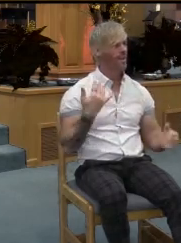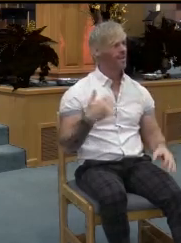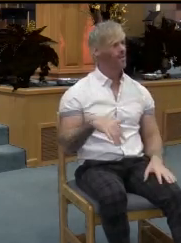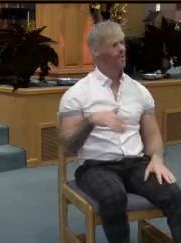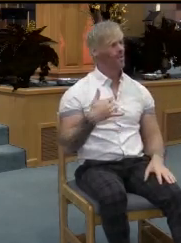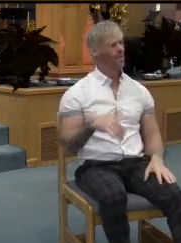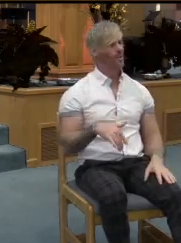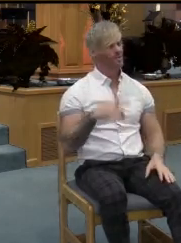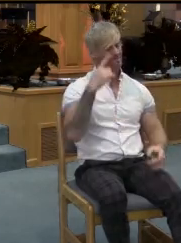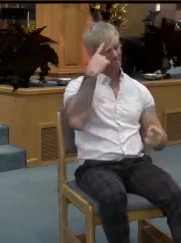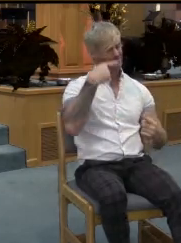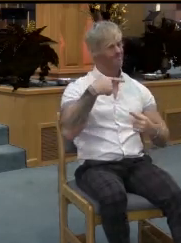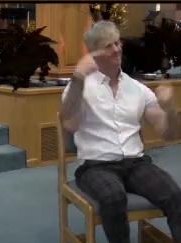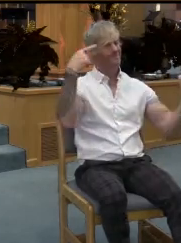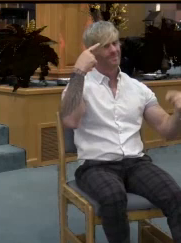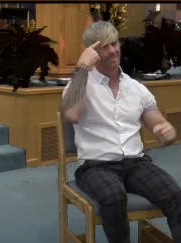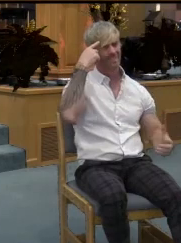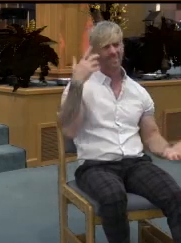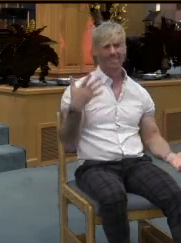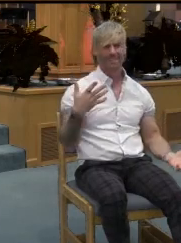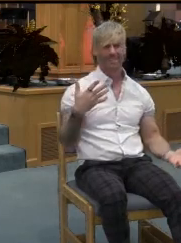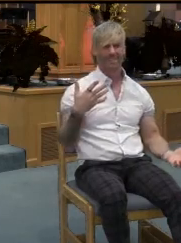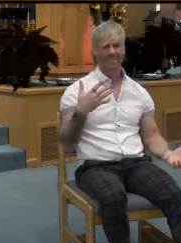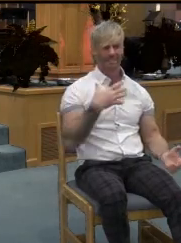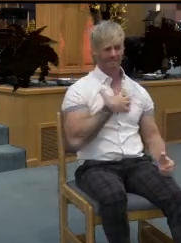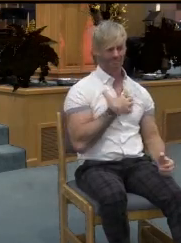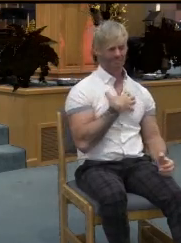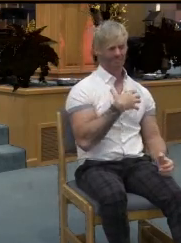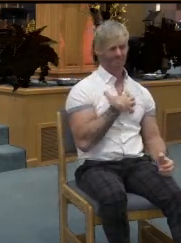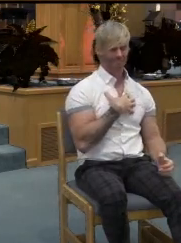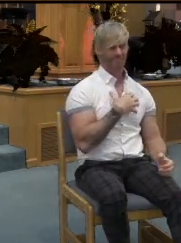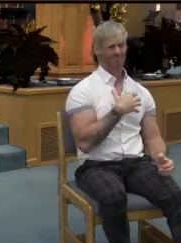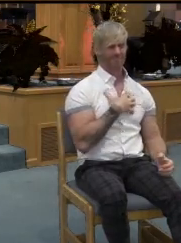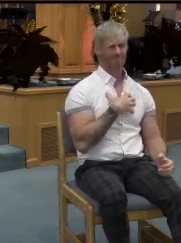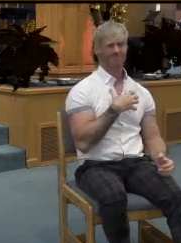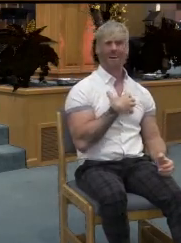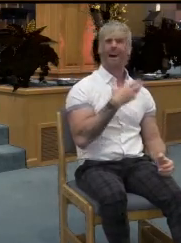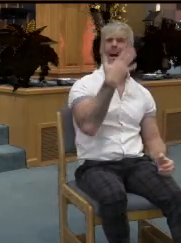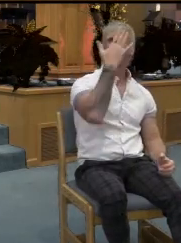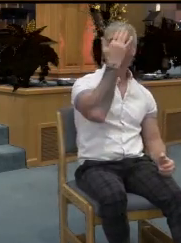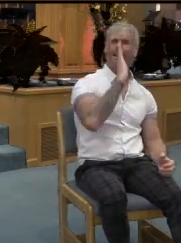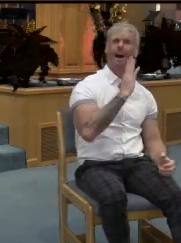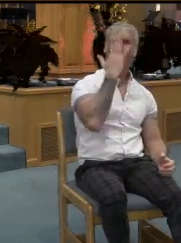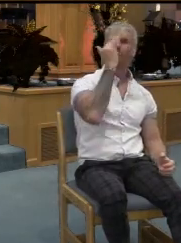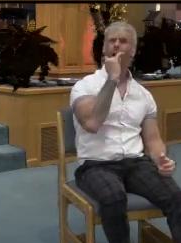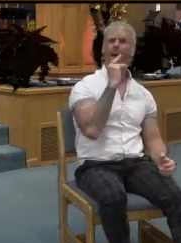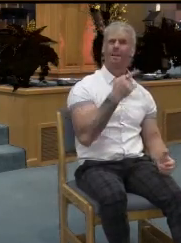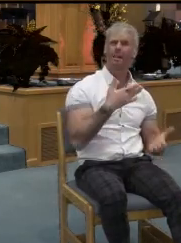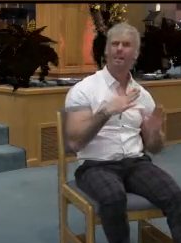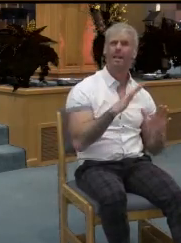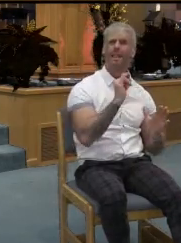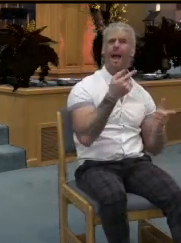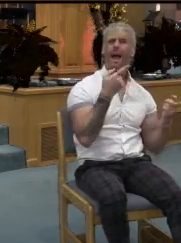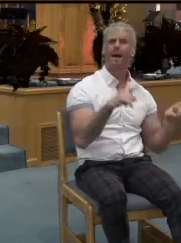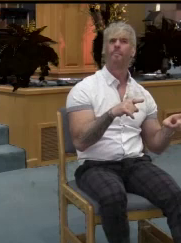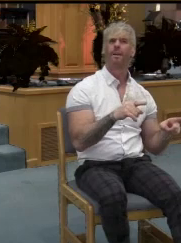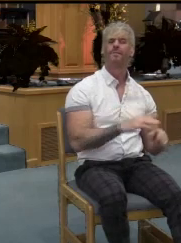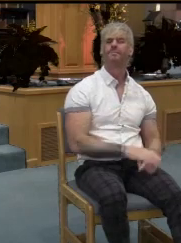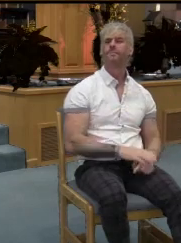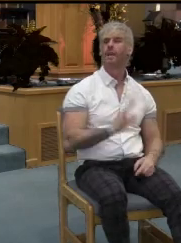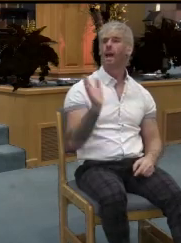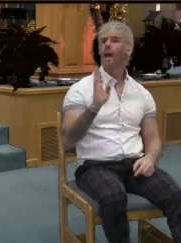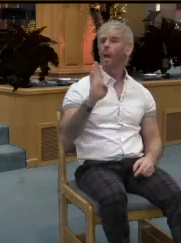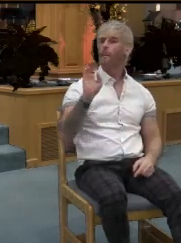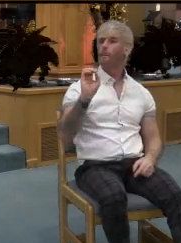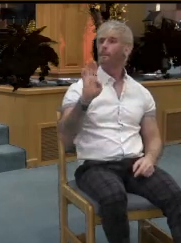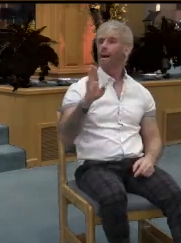counter-thinking to griping and complaining and murmuring. God, why did you let this happen? Hey, Bob and Dee, welcome.